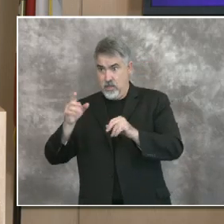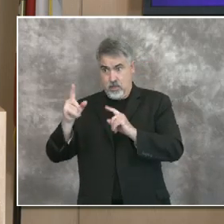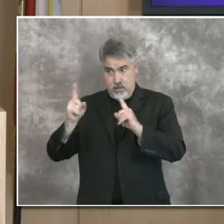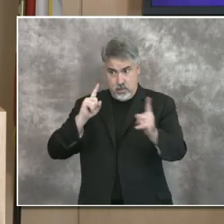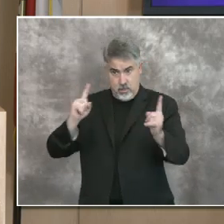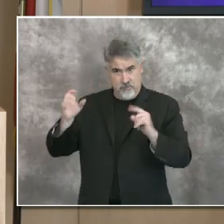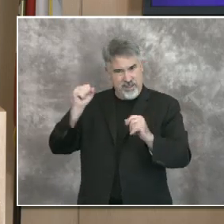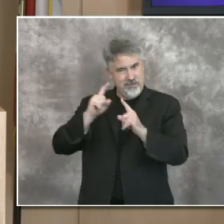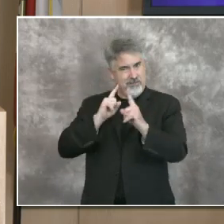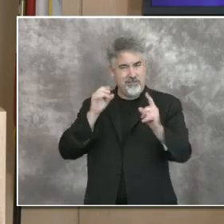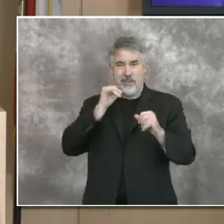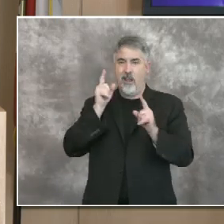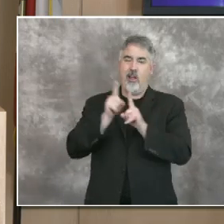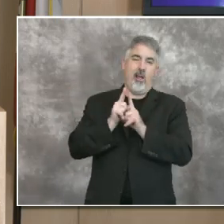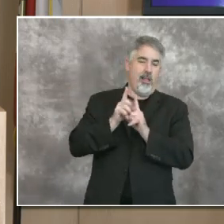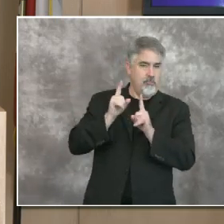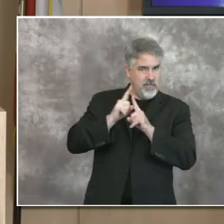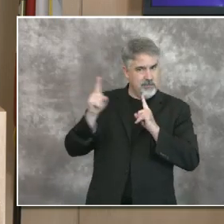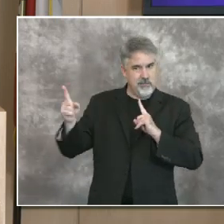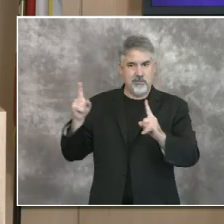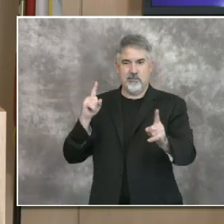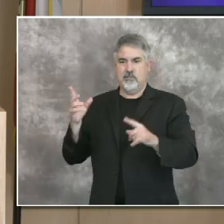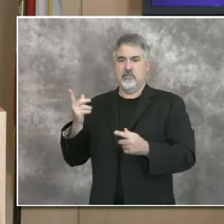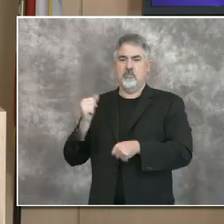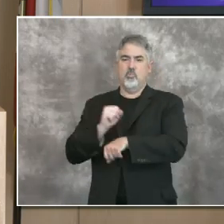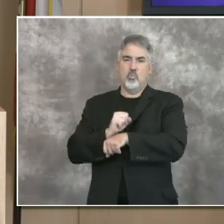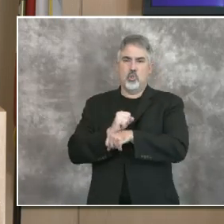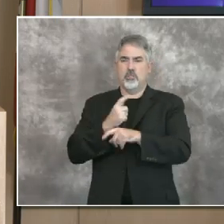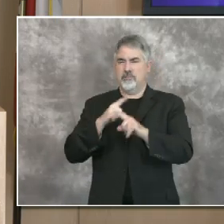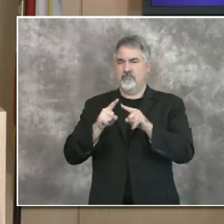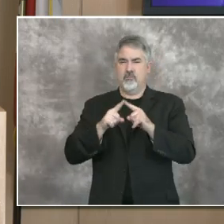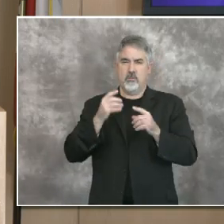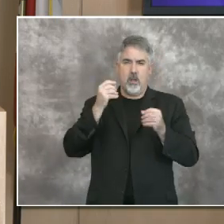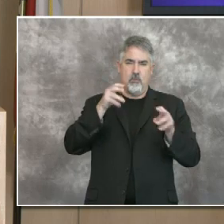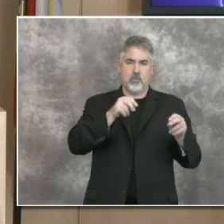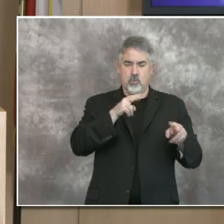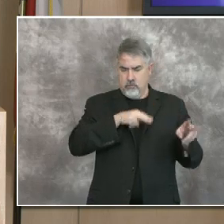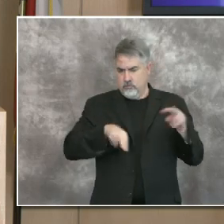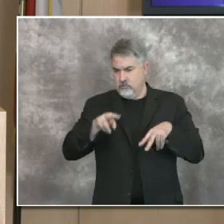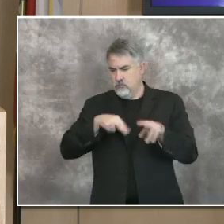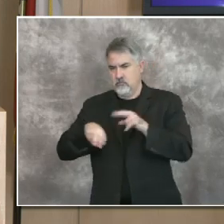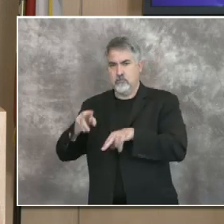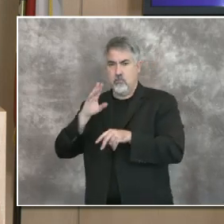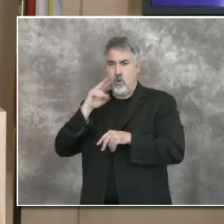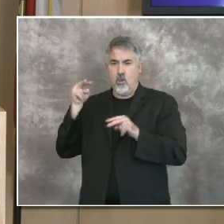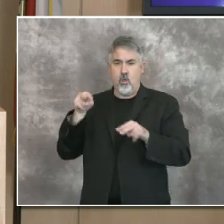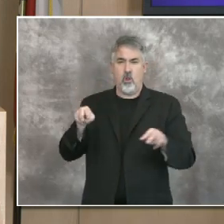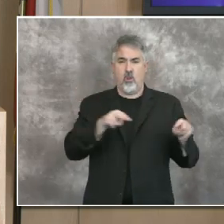to allow for more opportunities to go forward. So I would just say check back tomorrow, and I think we'll be able to